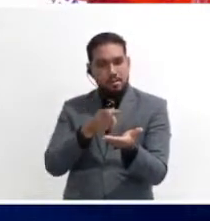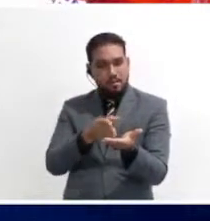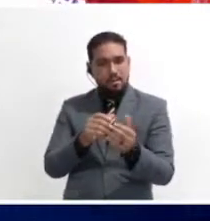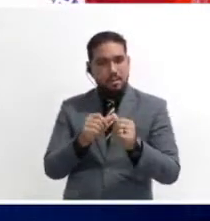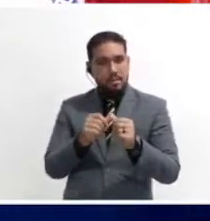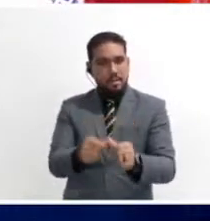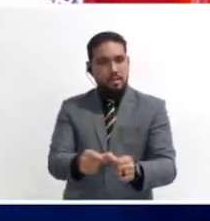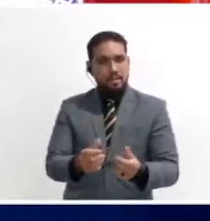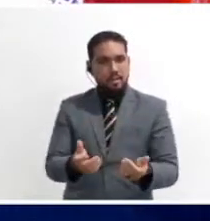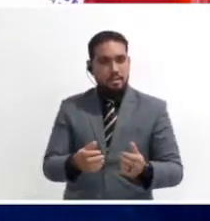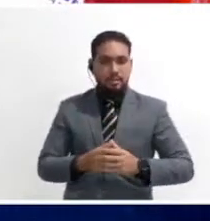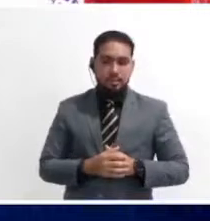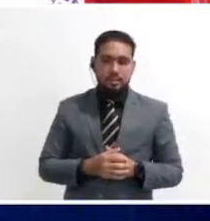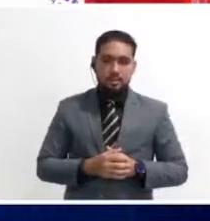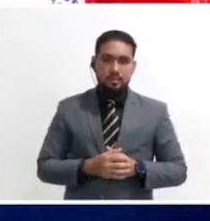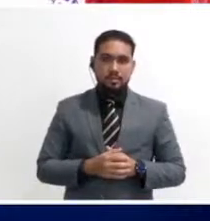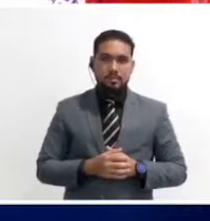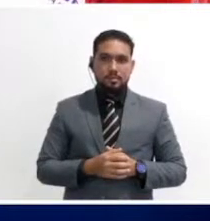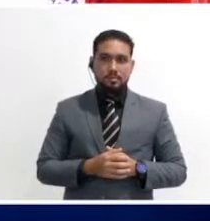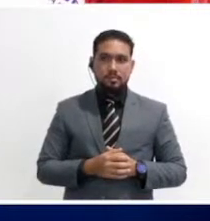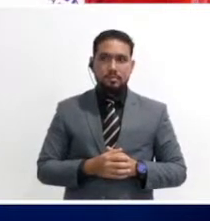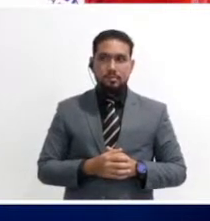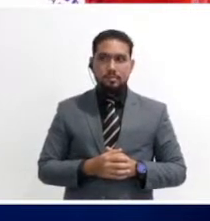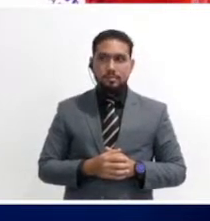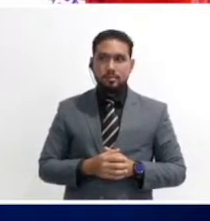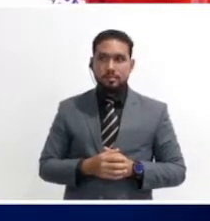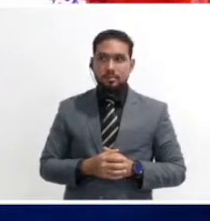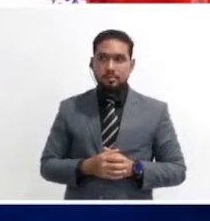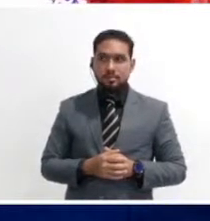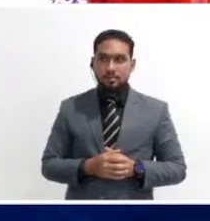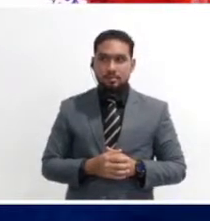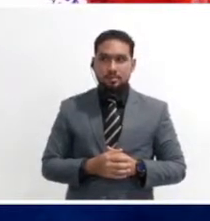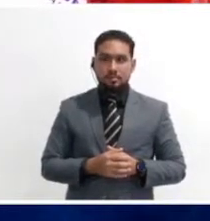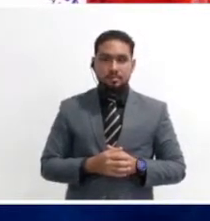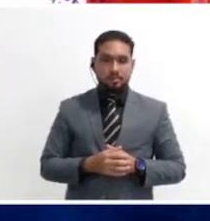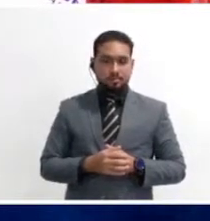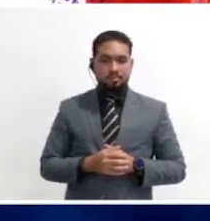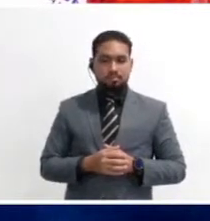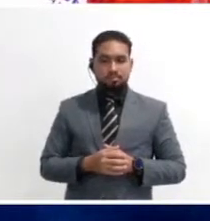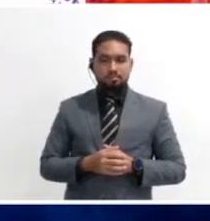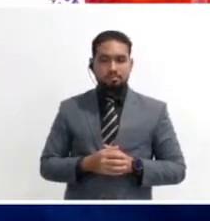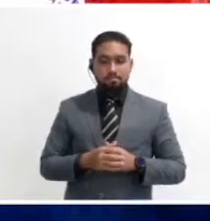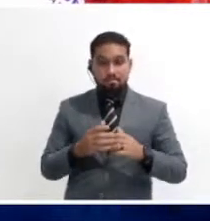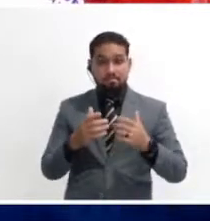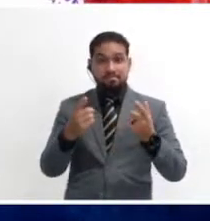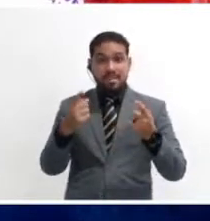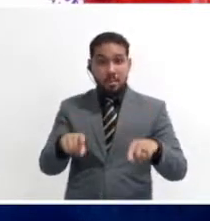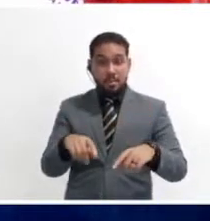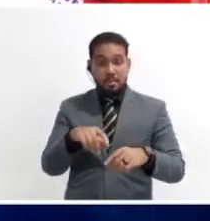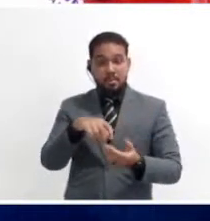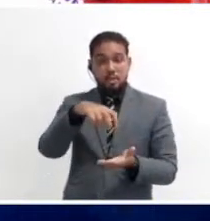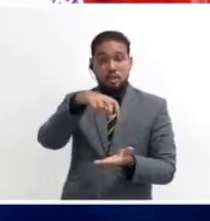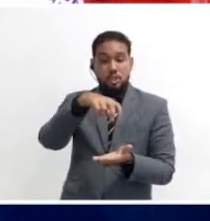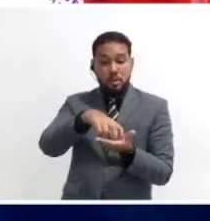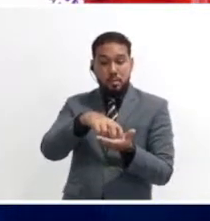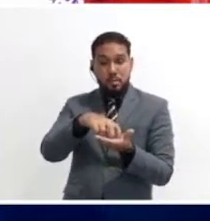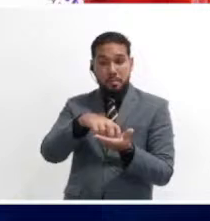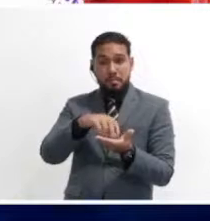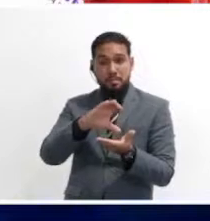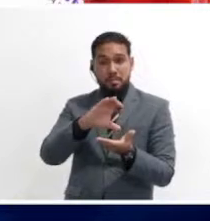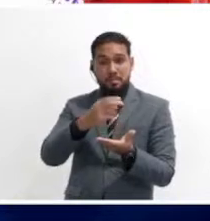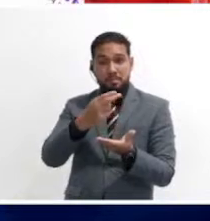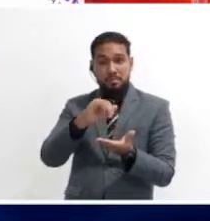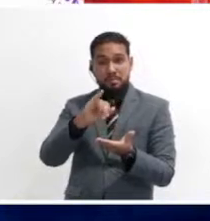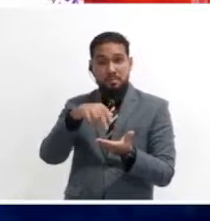And when we do that, we call it a fan-out chip because we're fanning the interconnect outside the edges of the